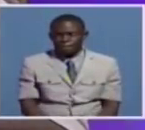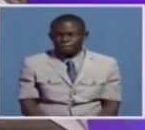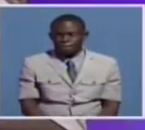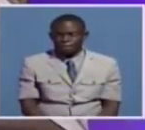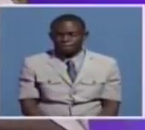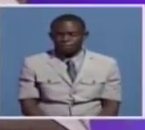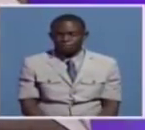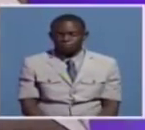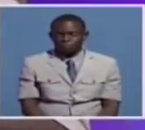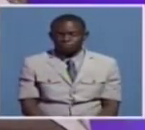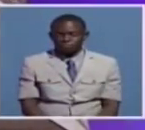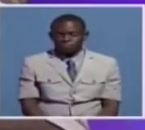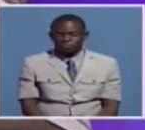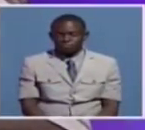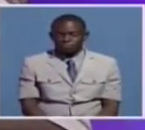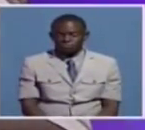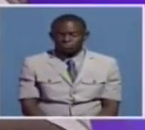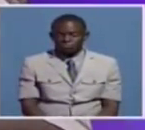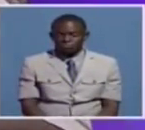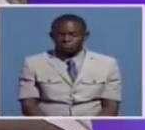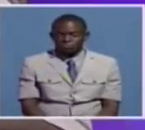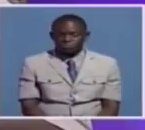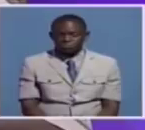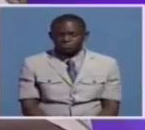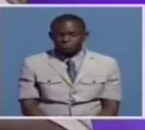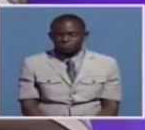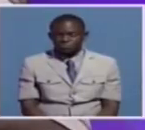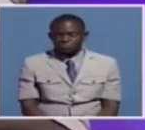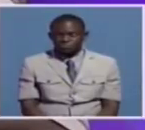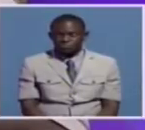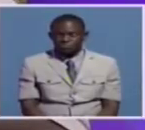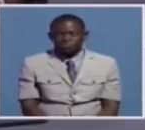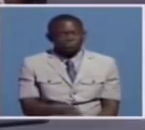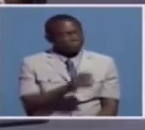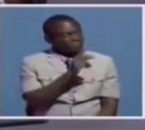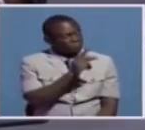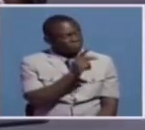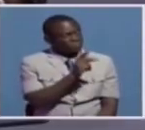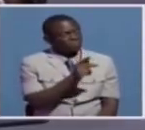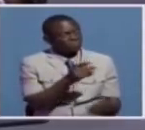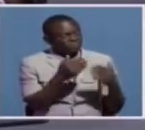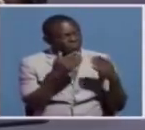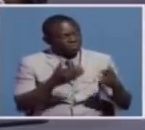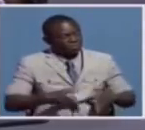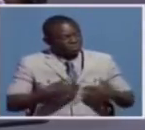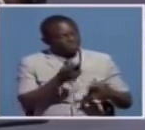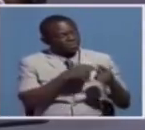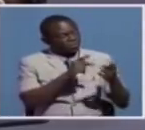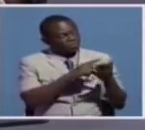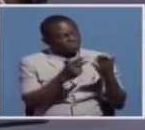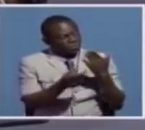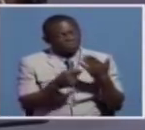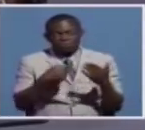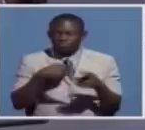the blind belief in God. Mr. Kaunda, It's been a pleasure. Always. Having you on the